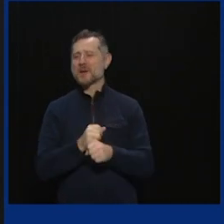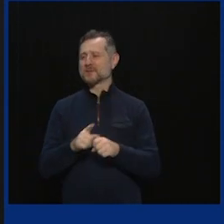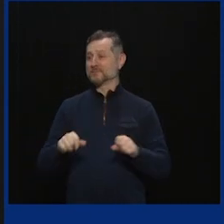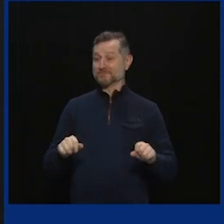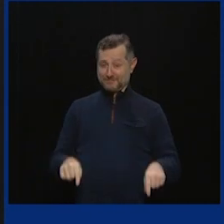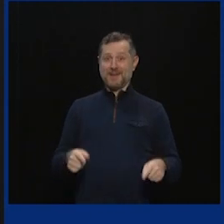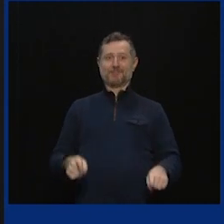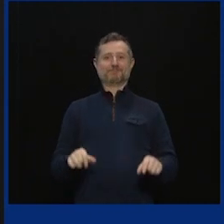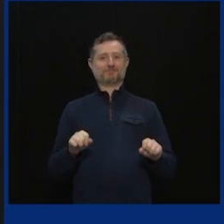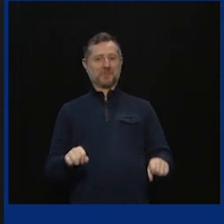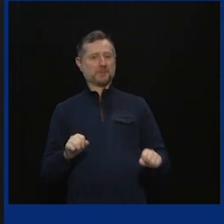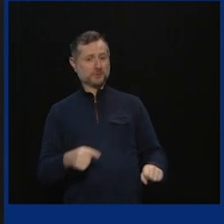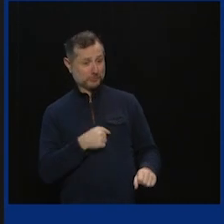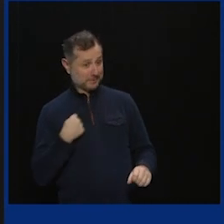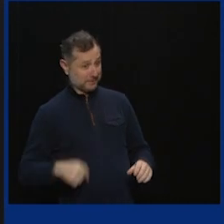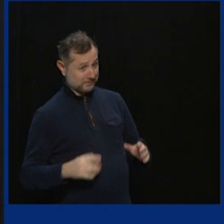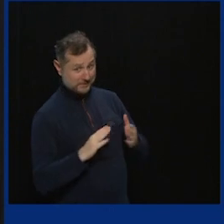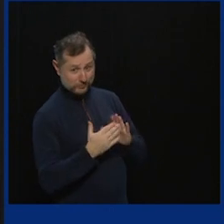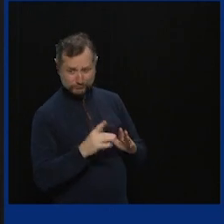here to stay.